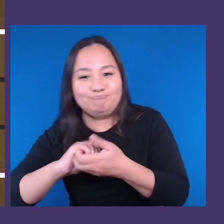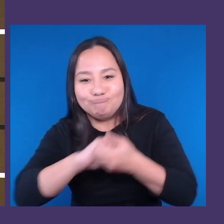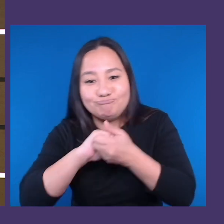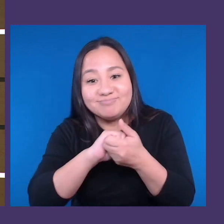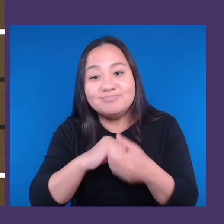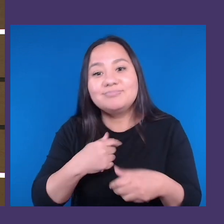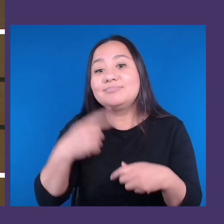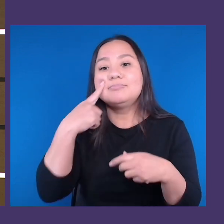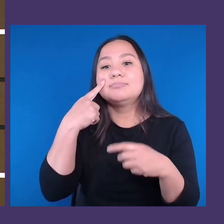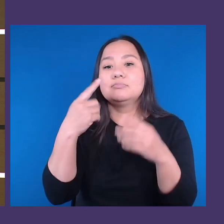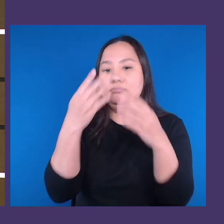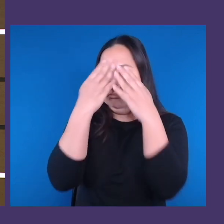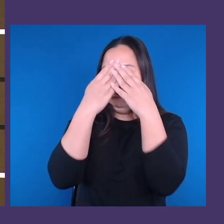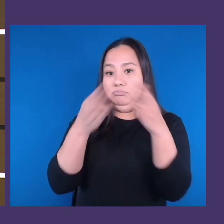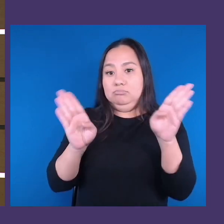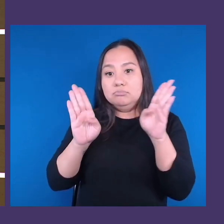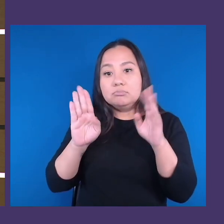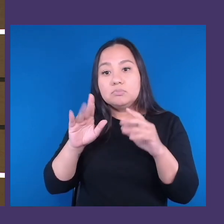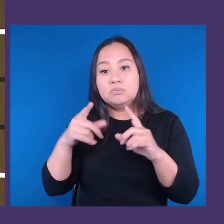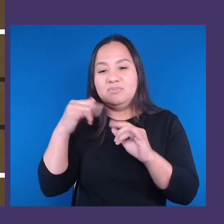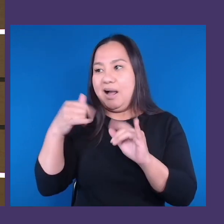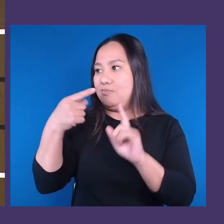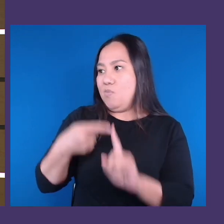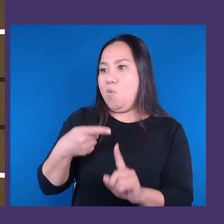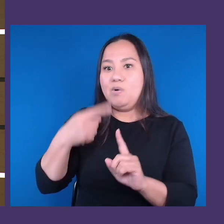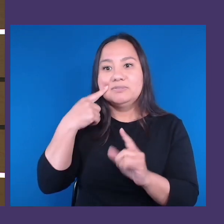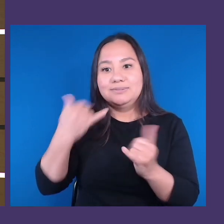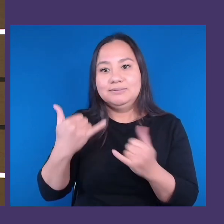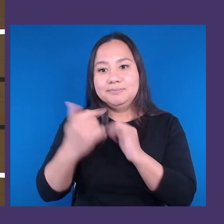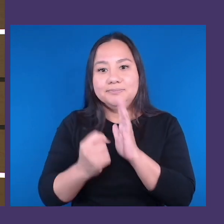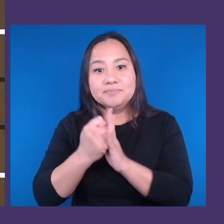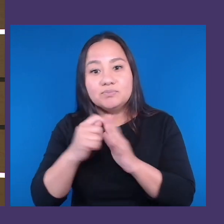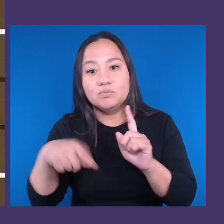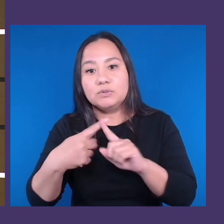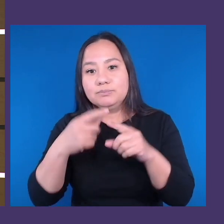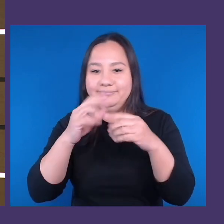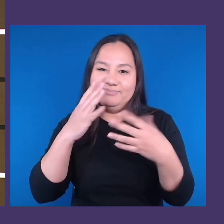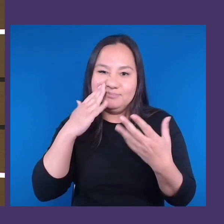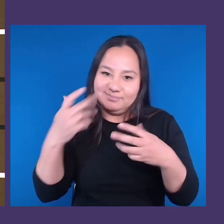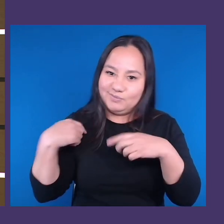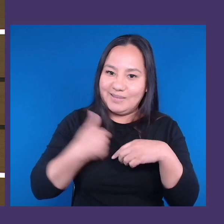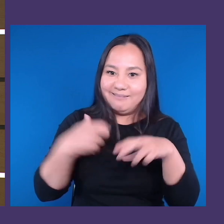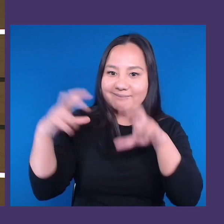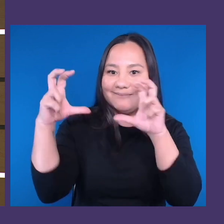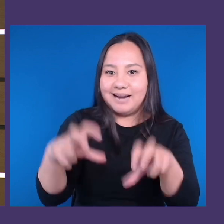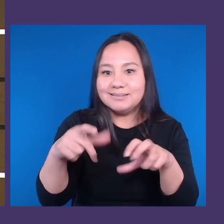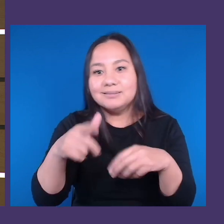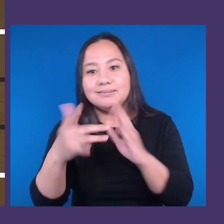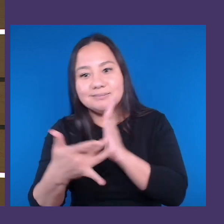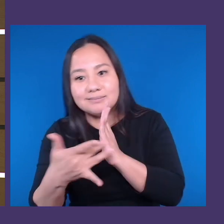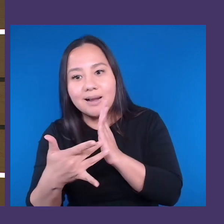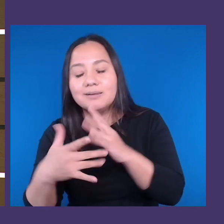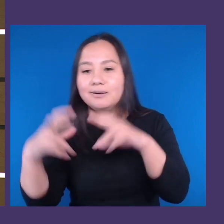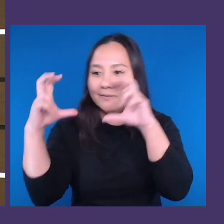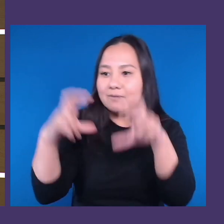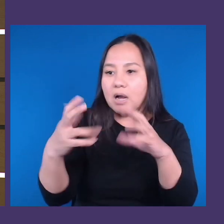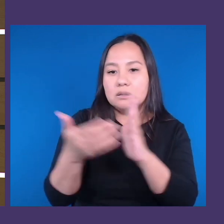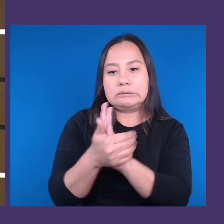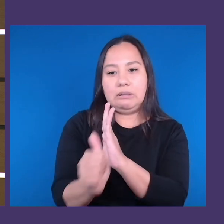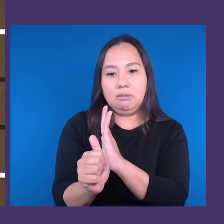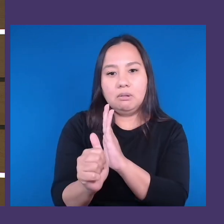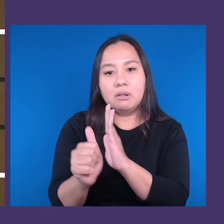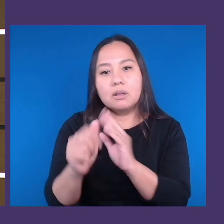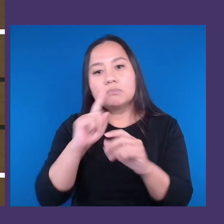we're investing in skilling, we're really focused on trust as a key pillar of this, but it is broad adoption